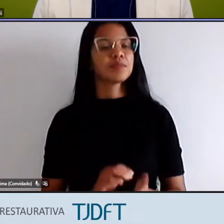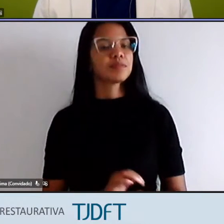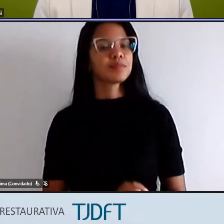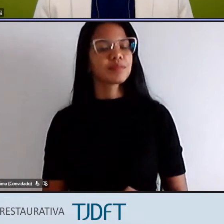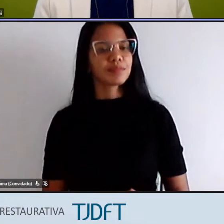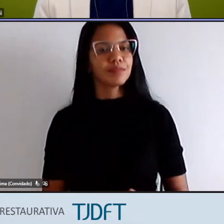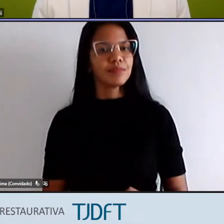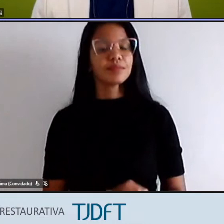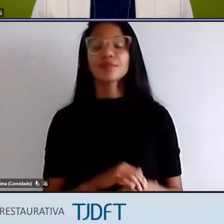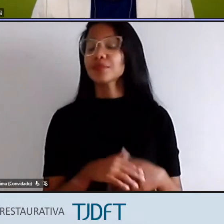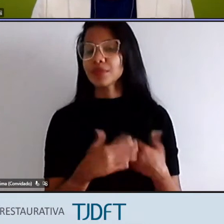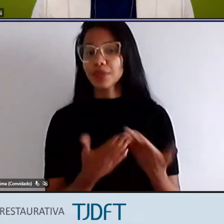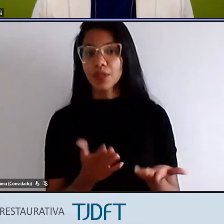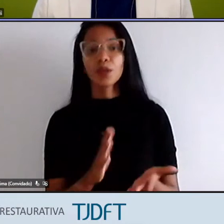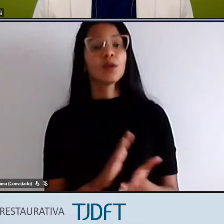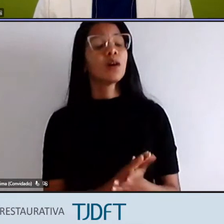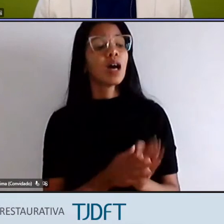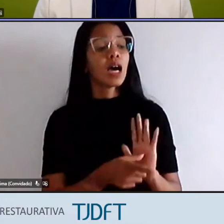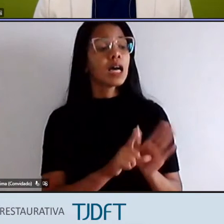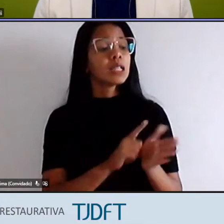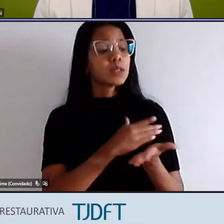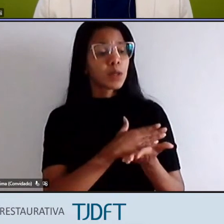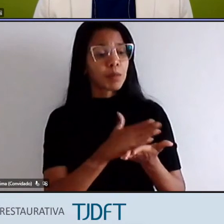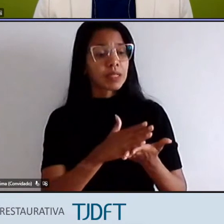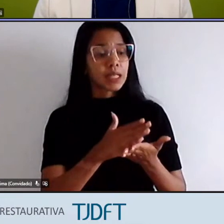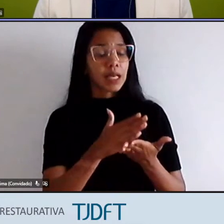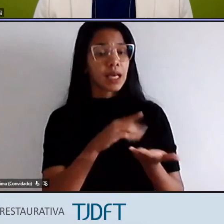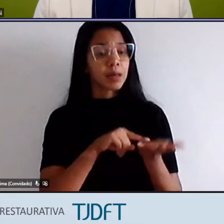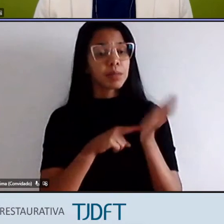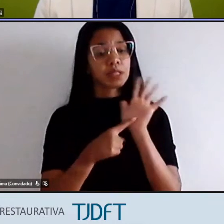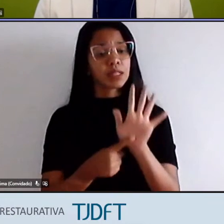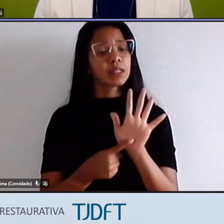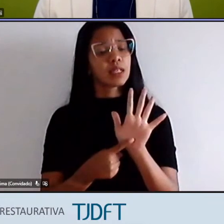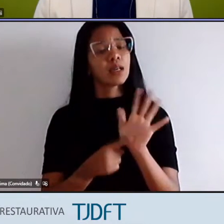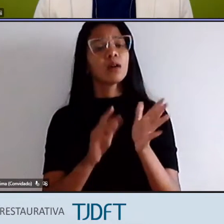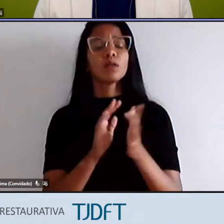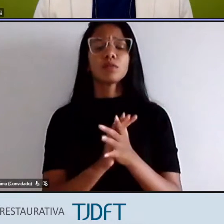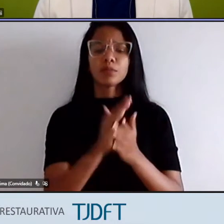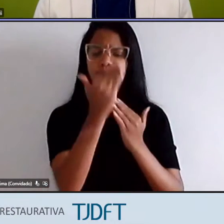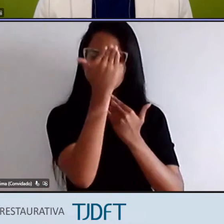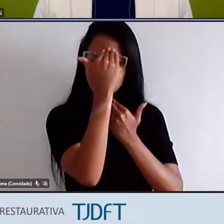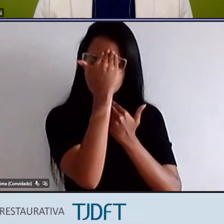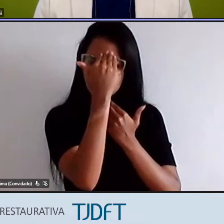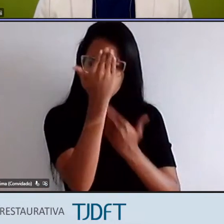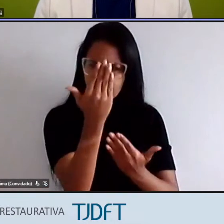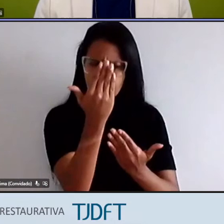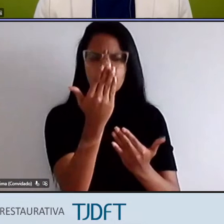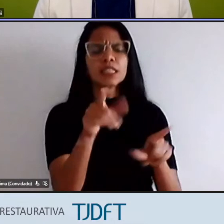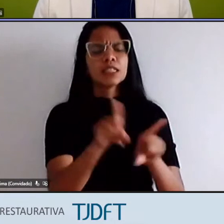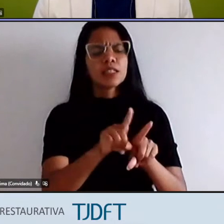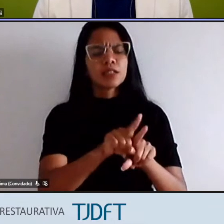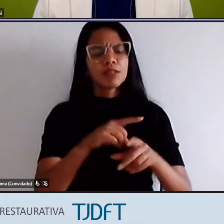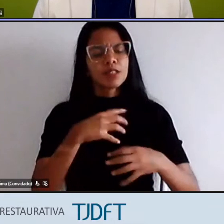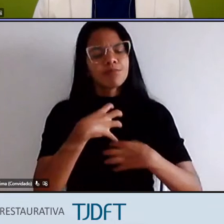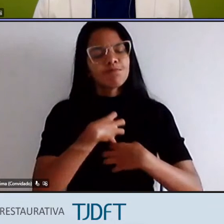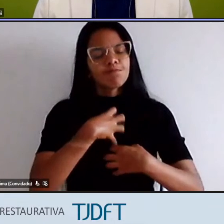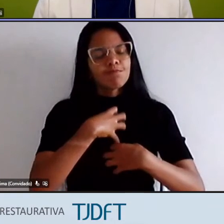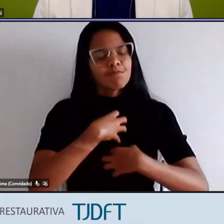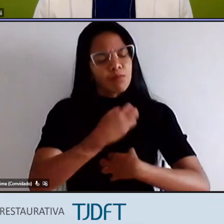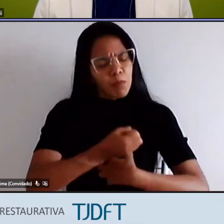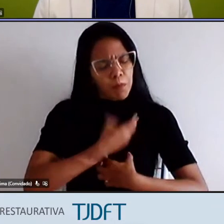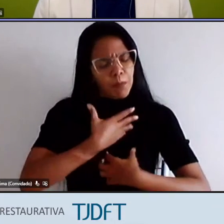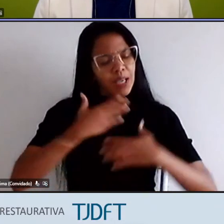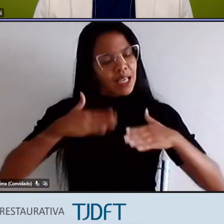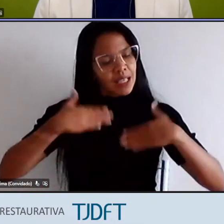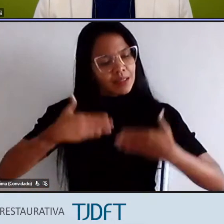Thank you. Então, antes de começar a apresentação, ele agradece o convite, ele se sente muito honrado de estar